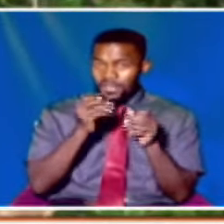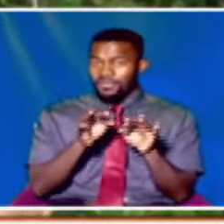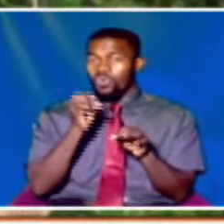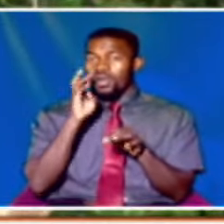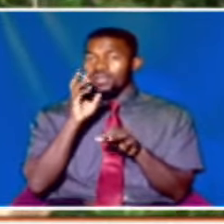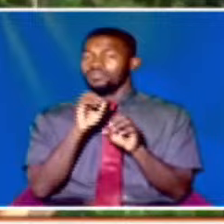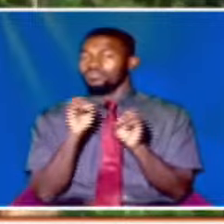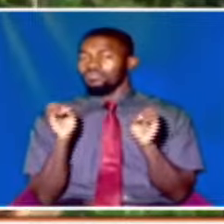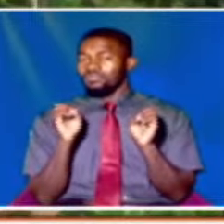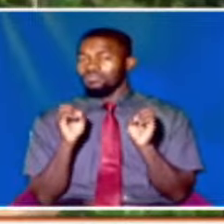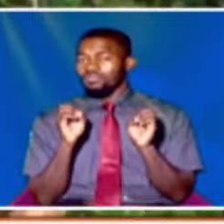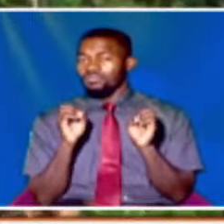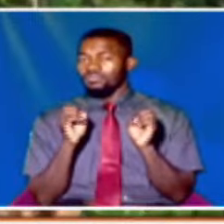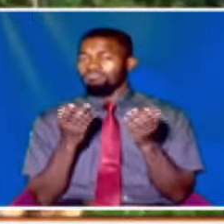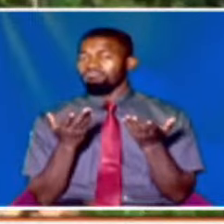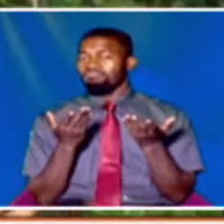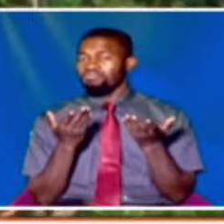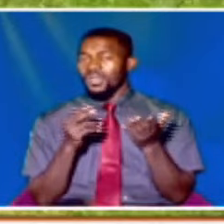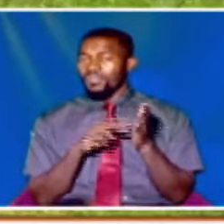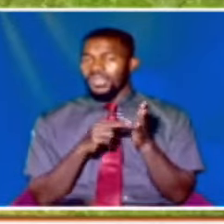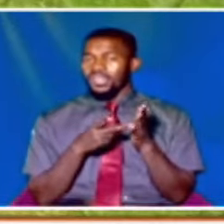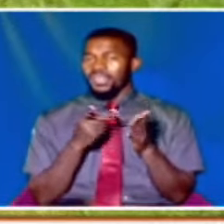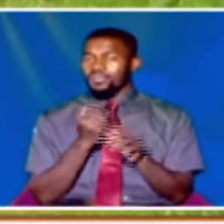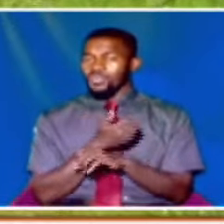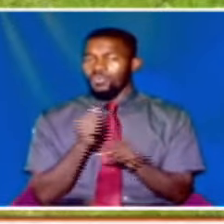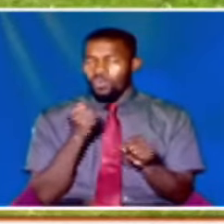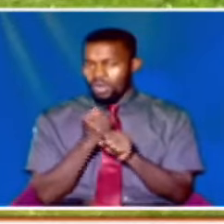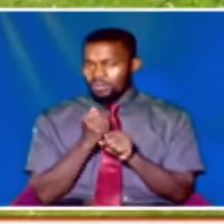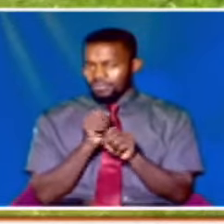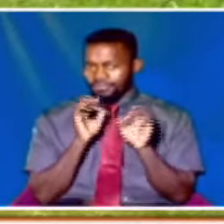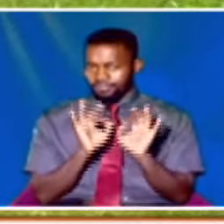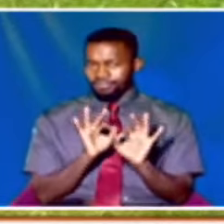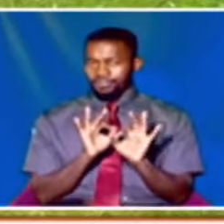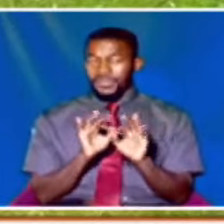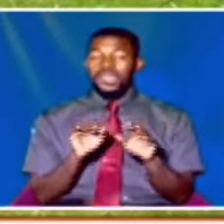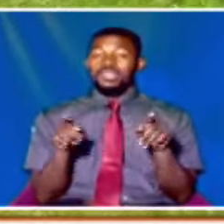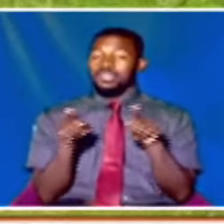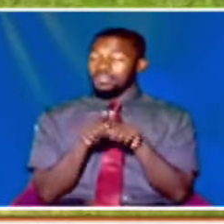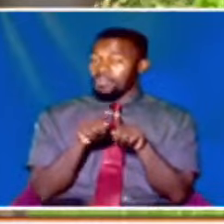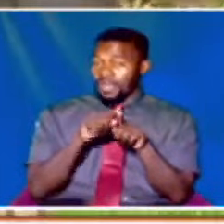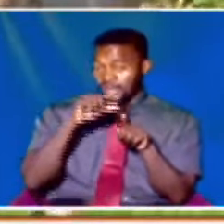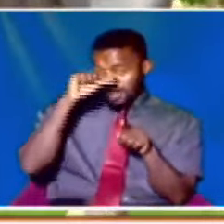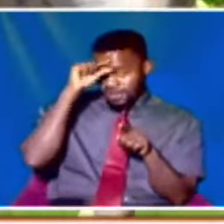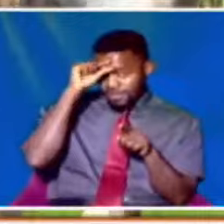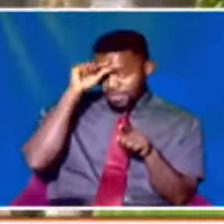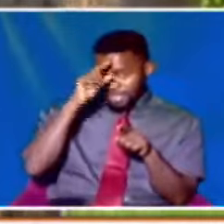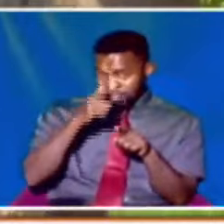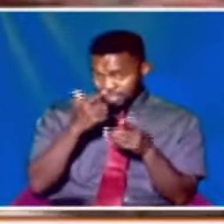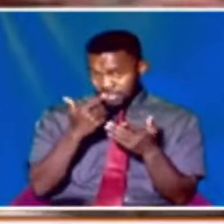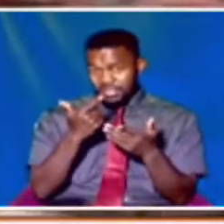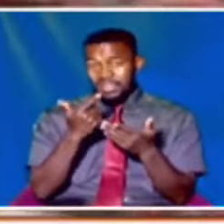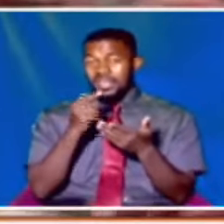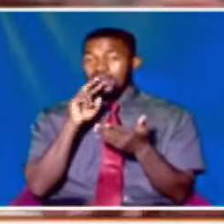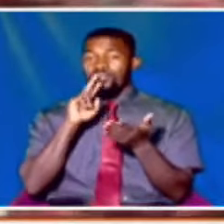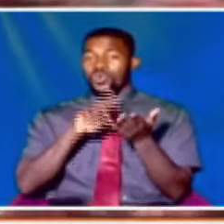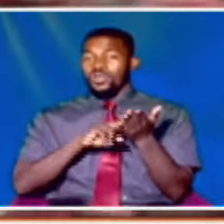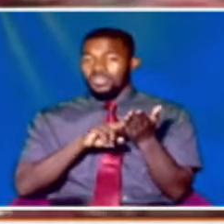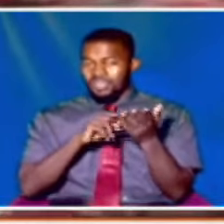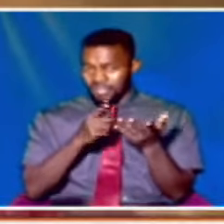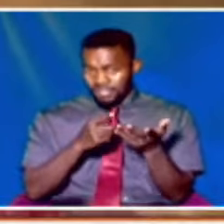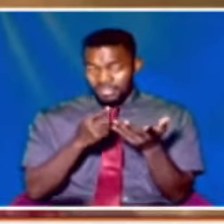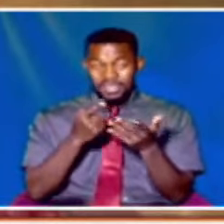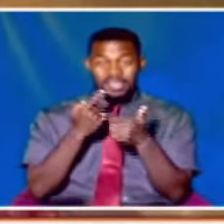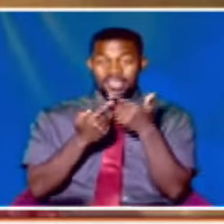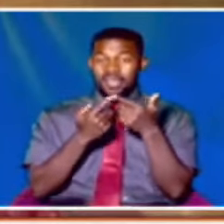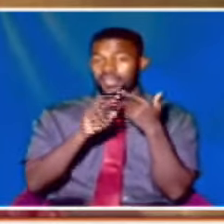water, I cannot do it. These, despite a government order of the year 2020 banning the commercial